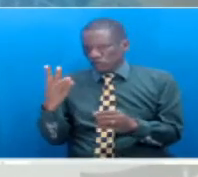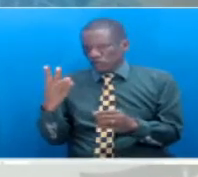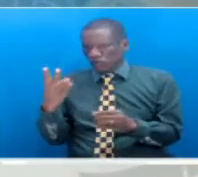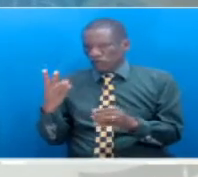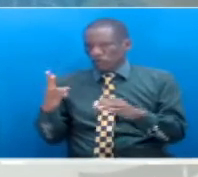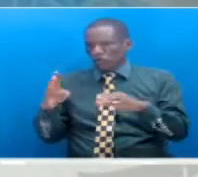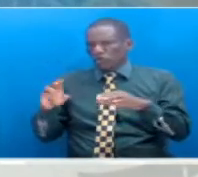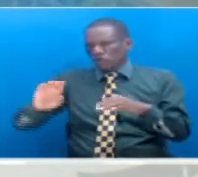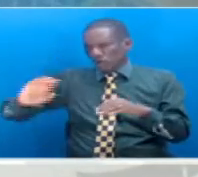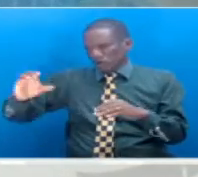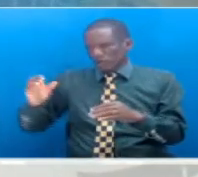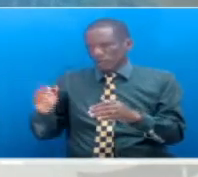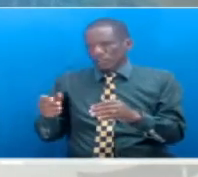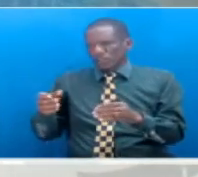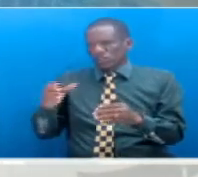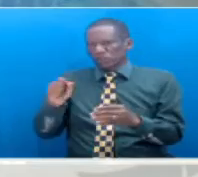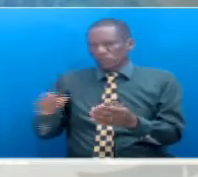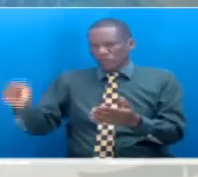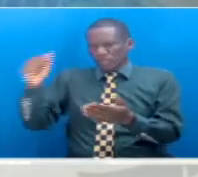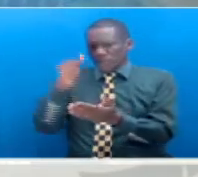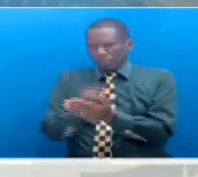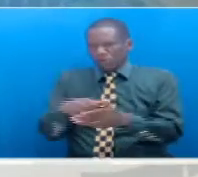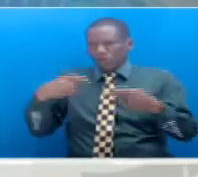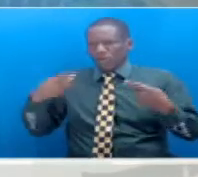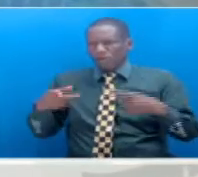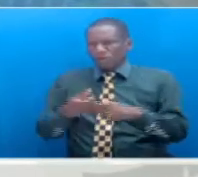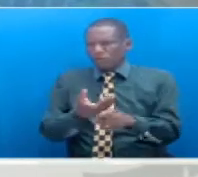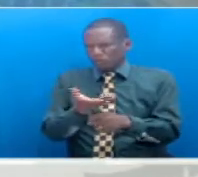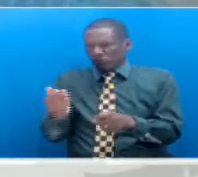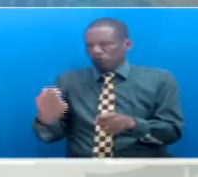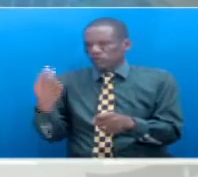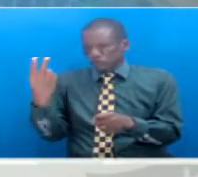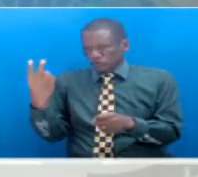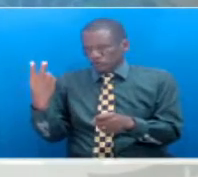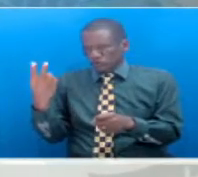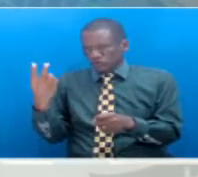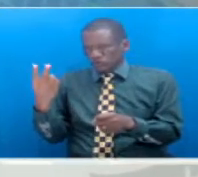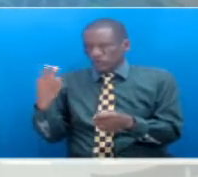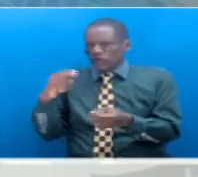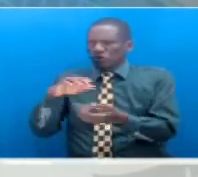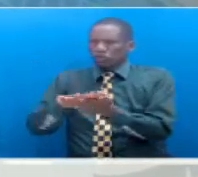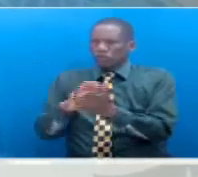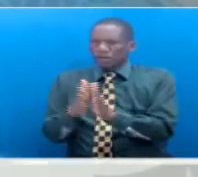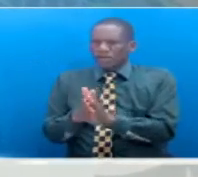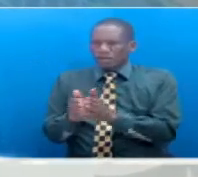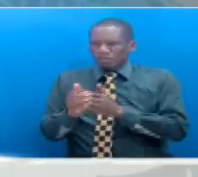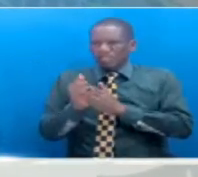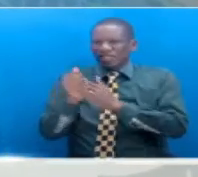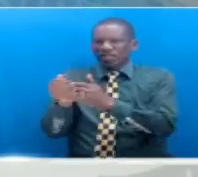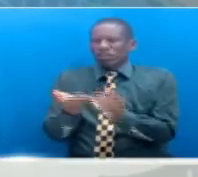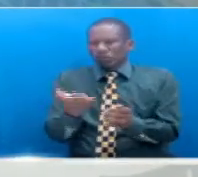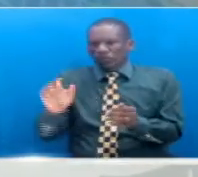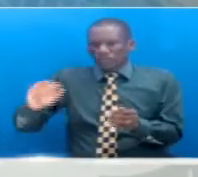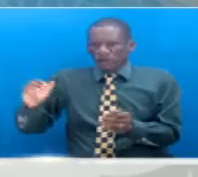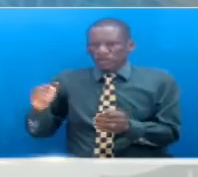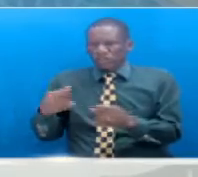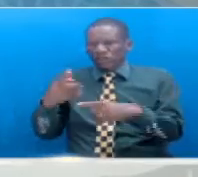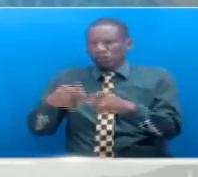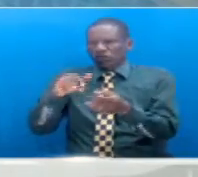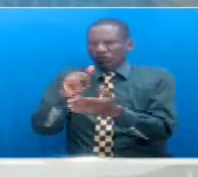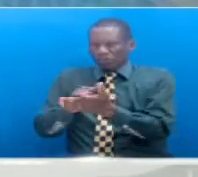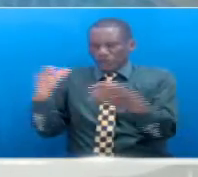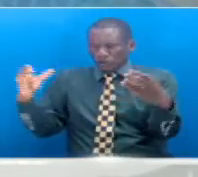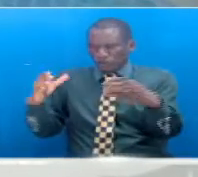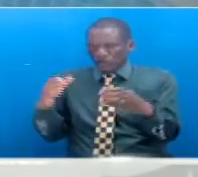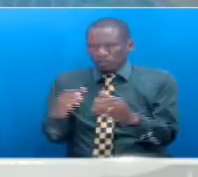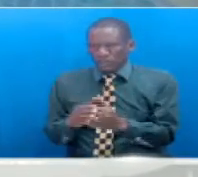counties, then we recruit people from those 2 to become head of those counties from that